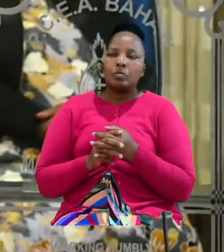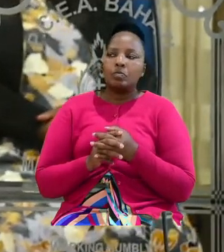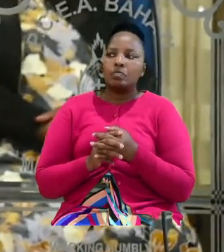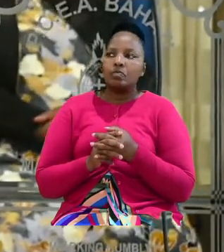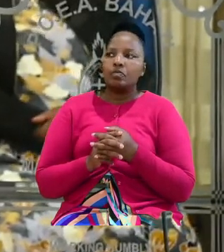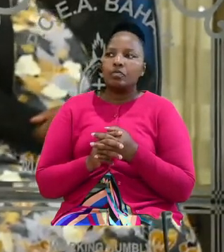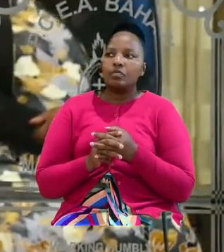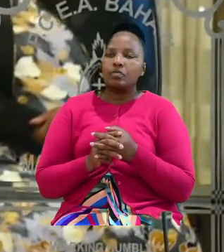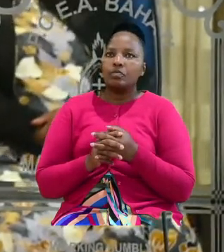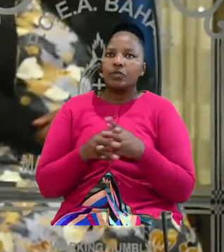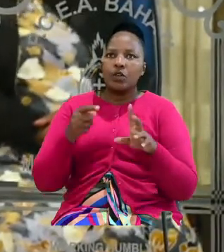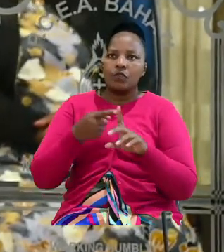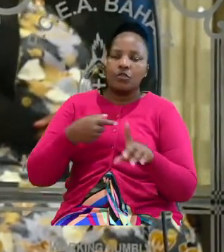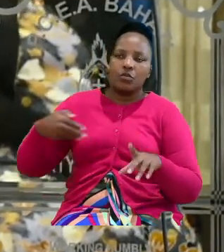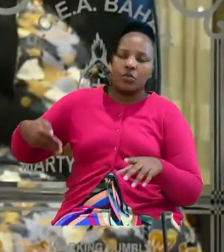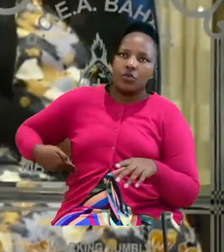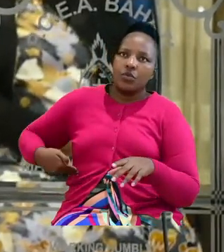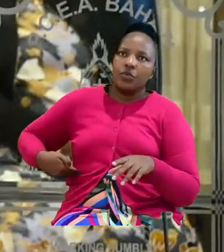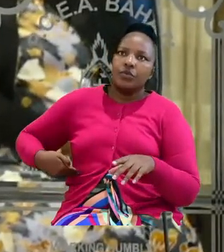From the youth desk,